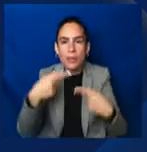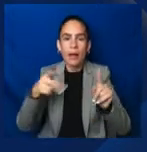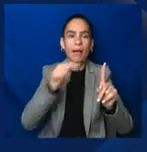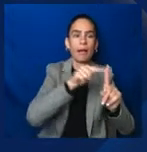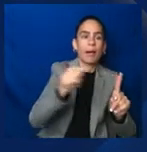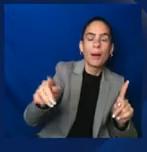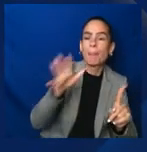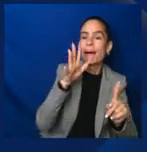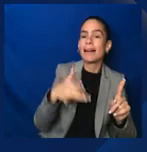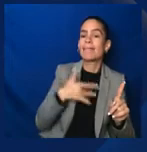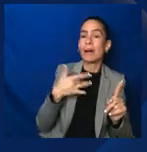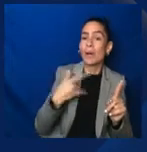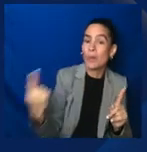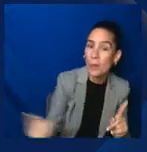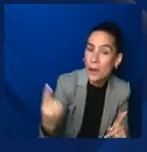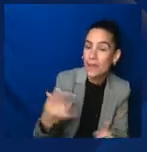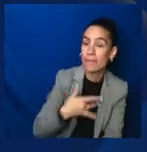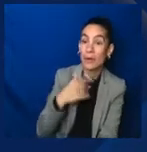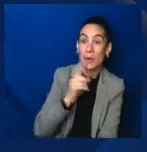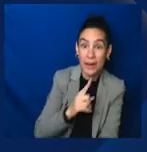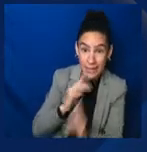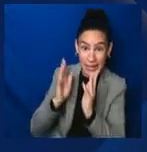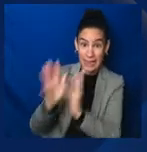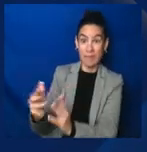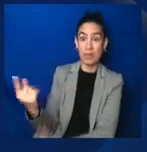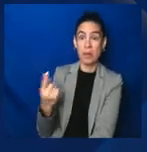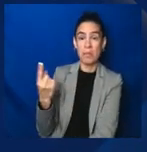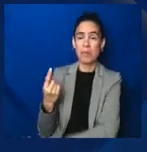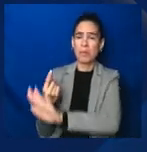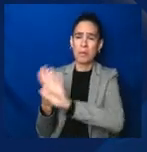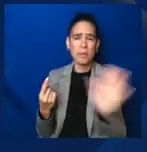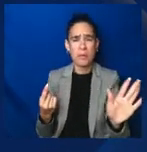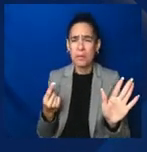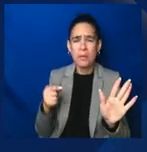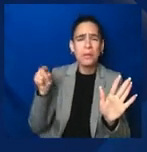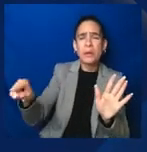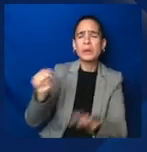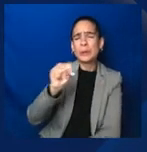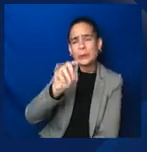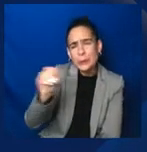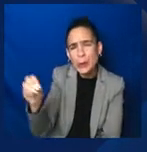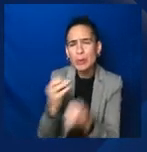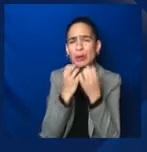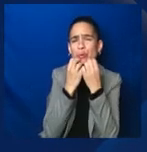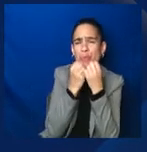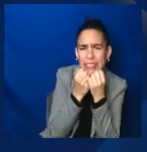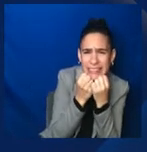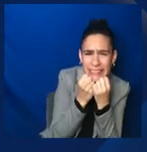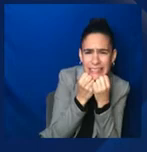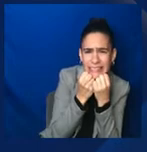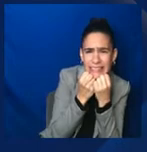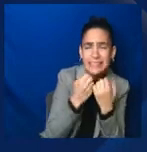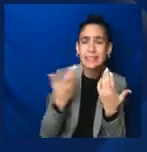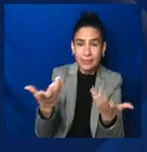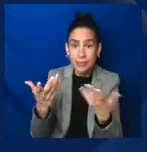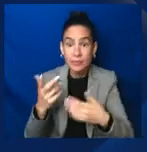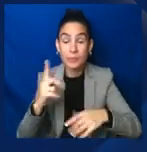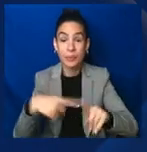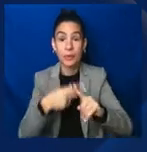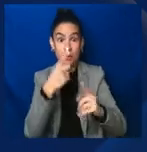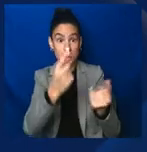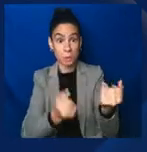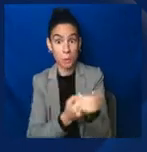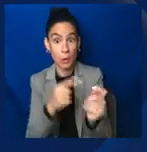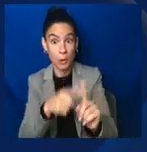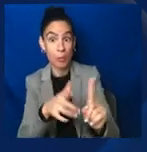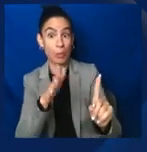precious. I gave a speech earlier, and when you support mothers, you support children, you support the future of our